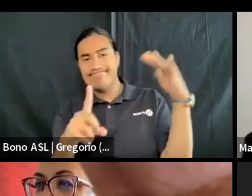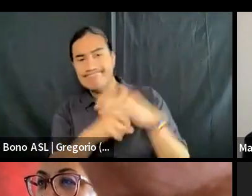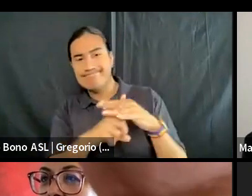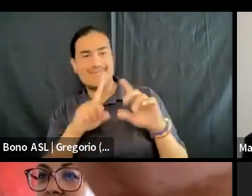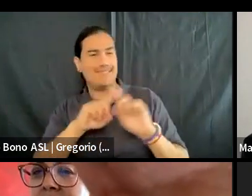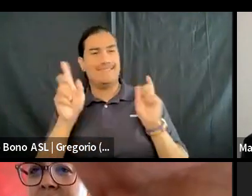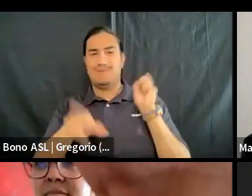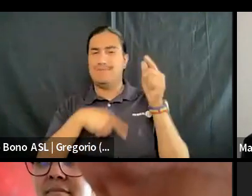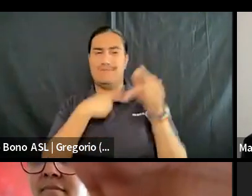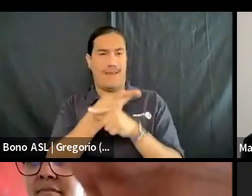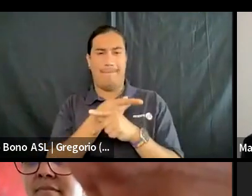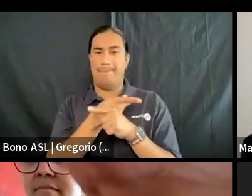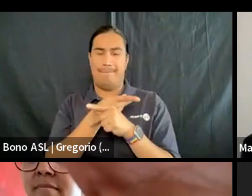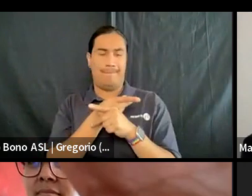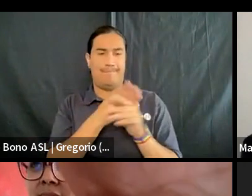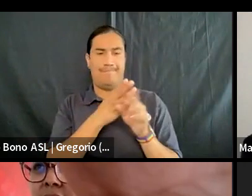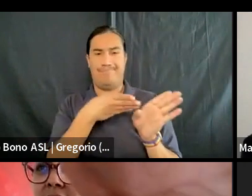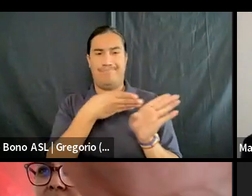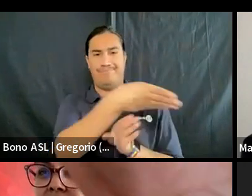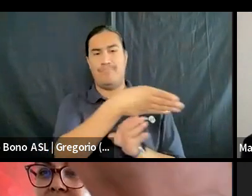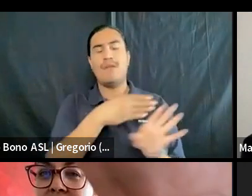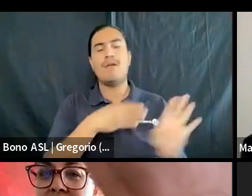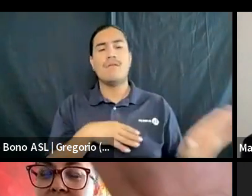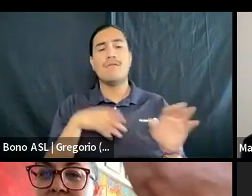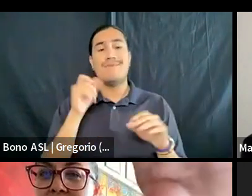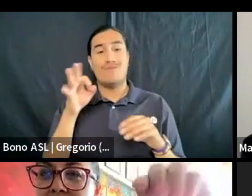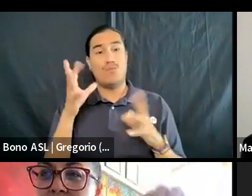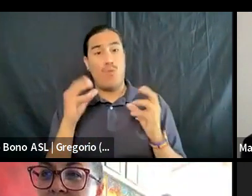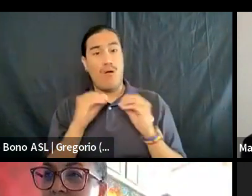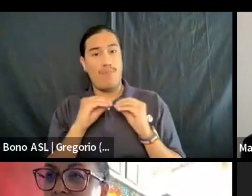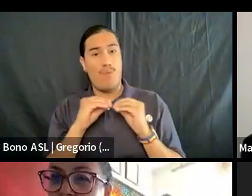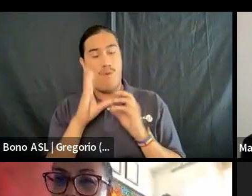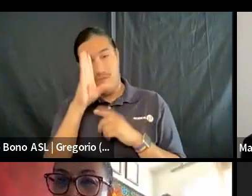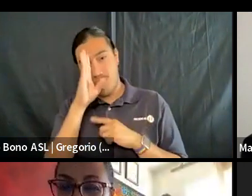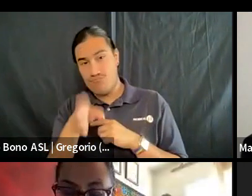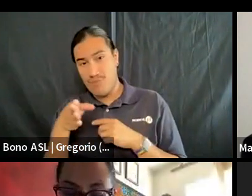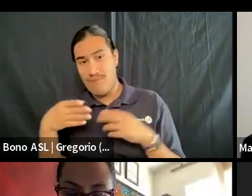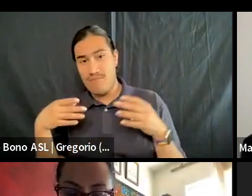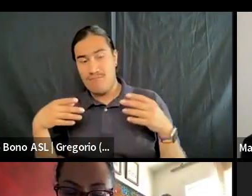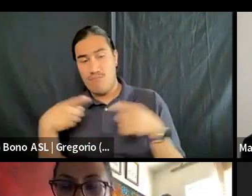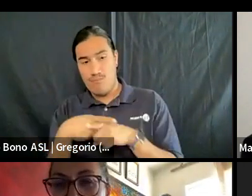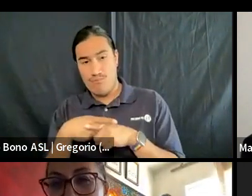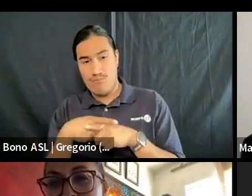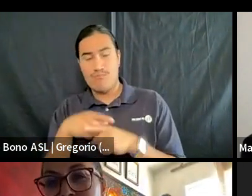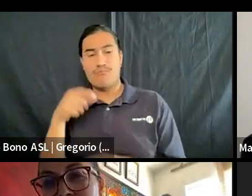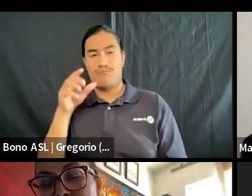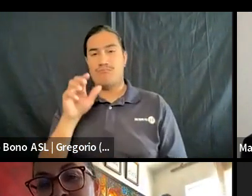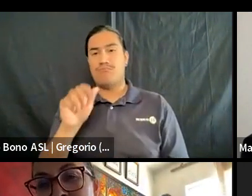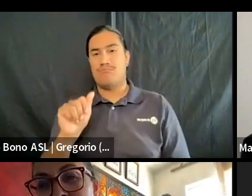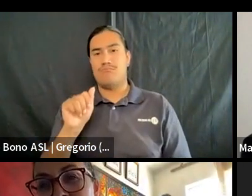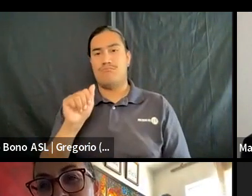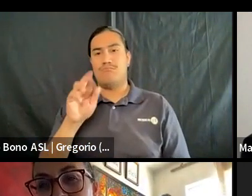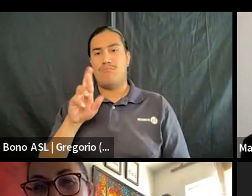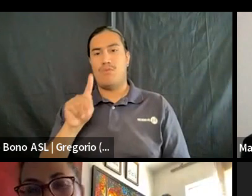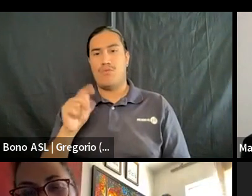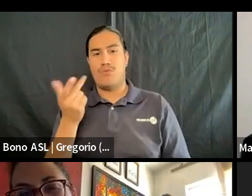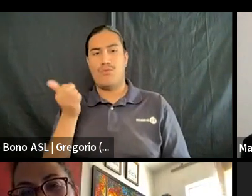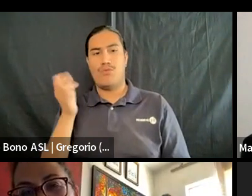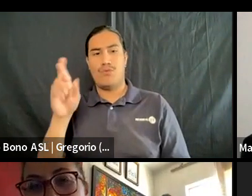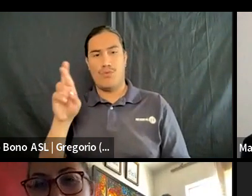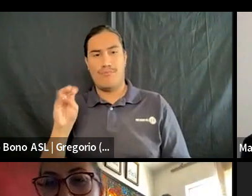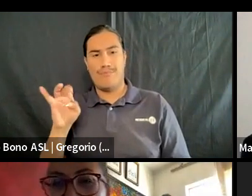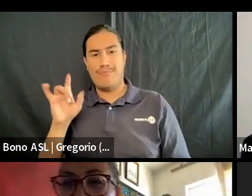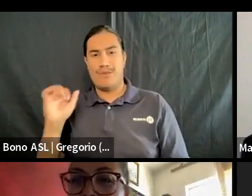genre. The conflicts, if you want direct, I think Arthur Miller for me is one of the ones that I really